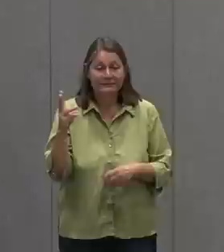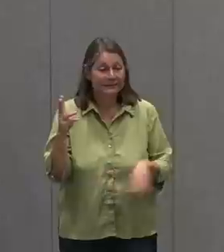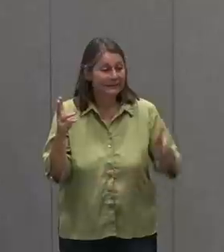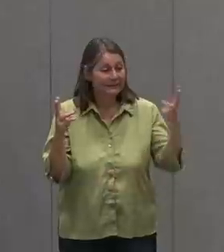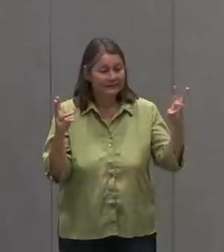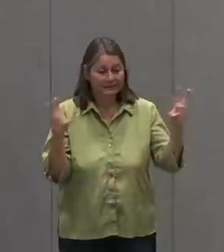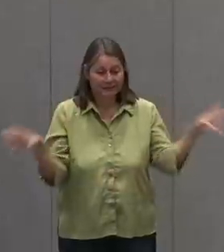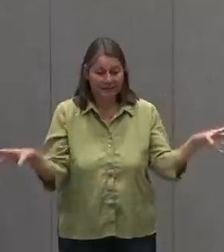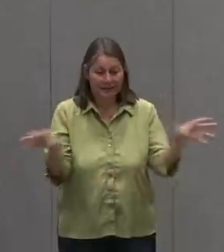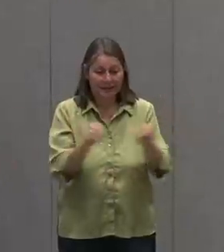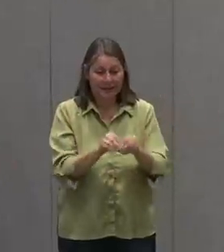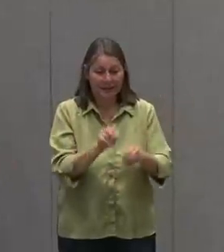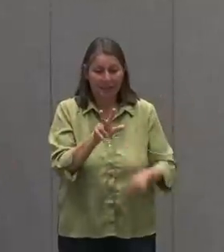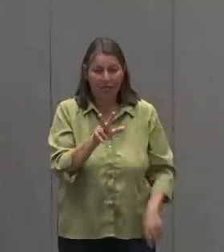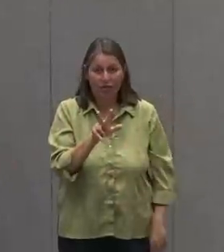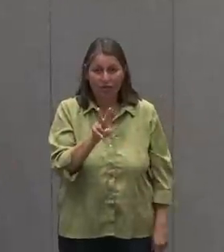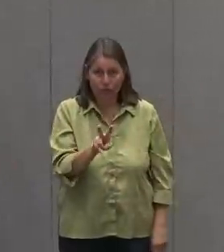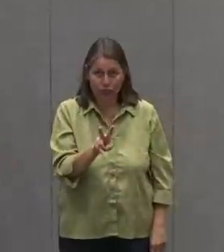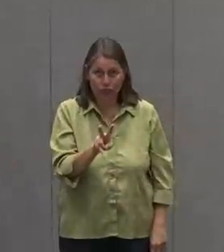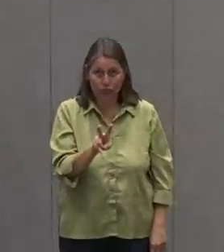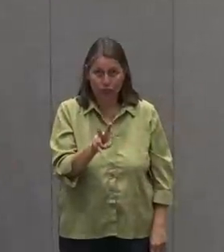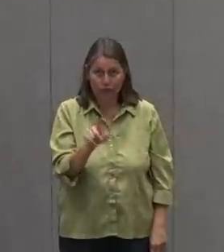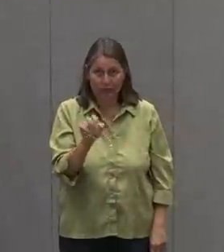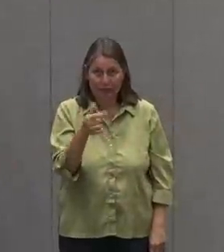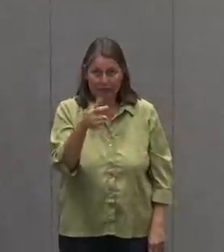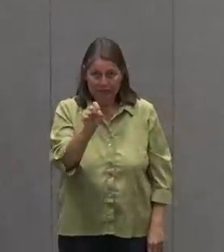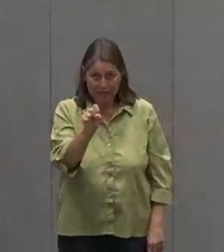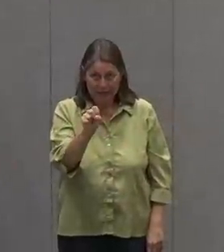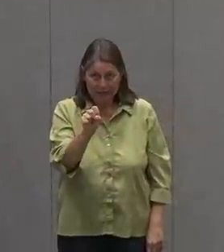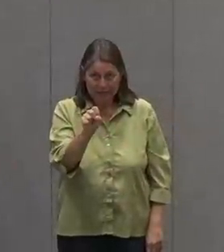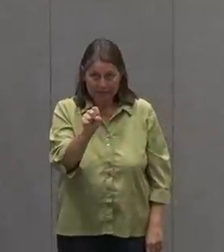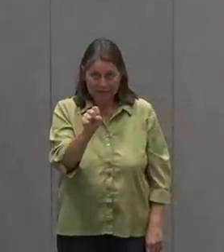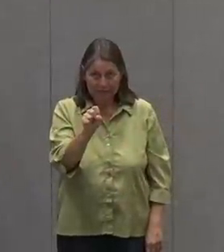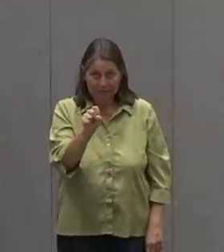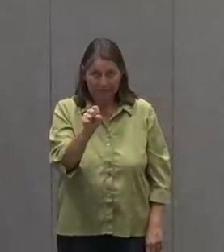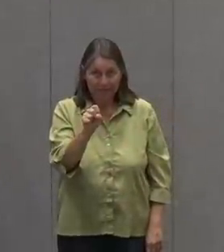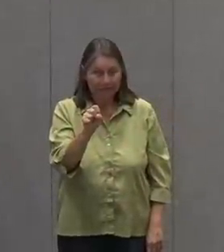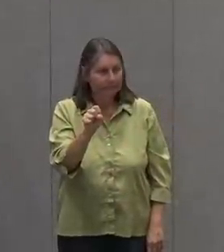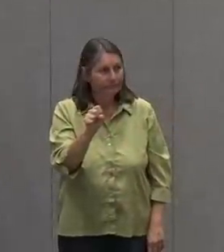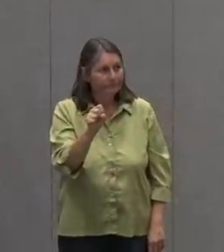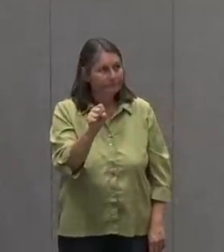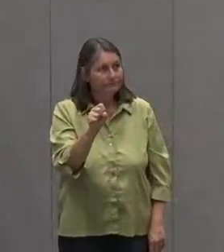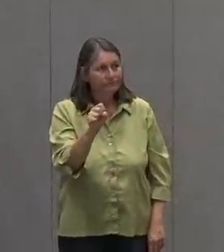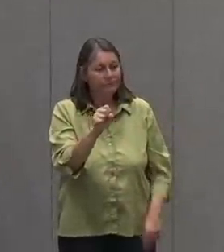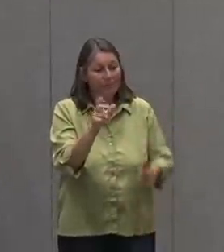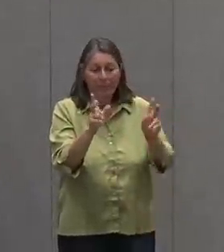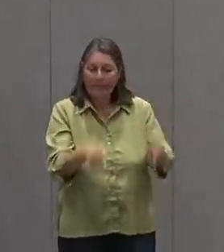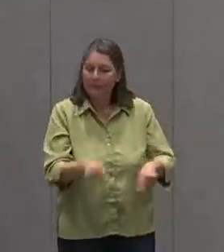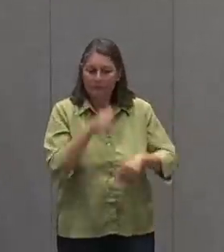gets us 32 lakes. We eliminated witness one. Who does that leave us?